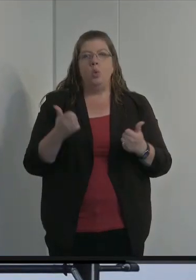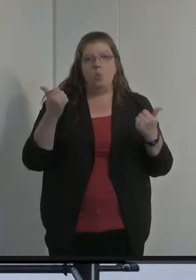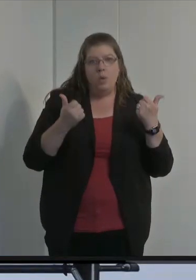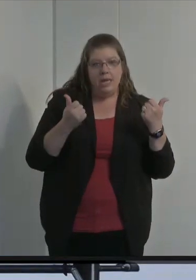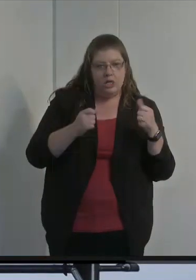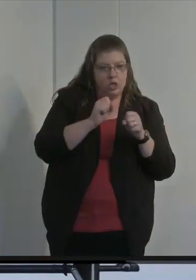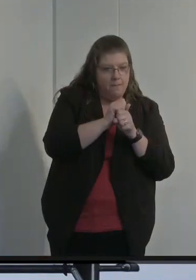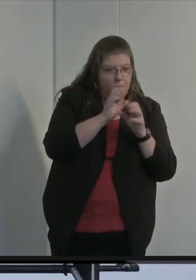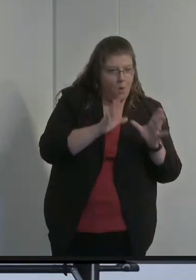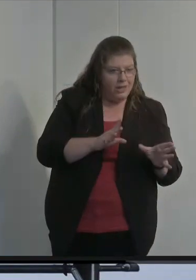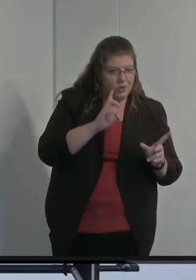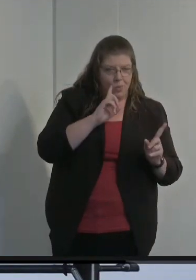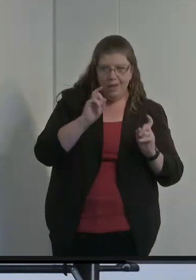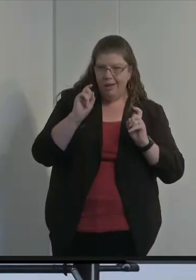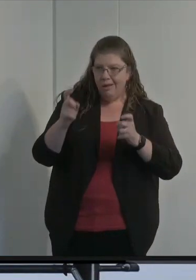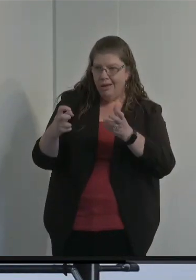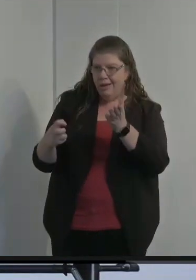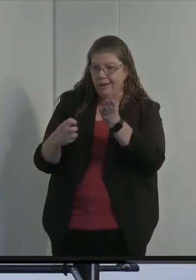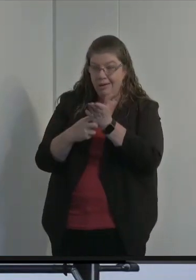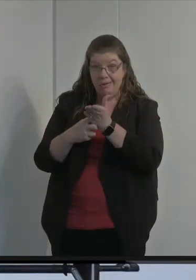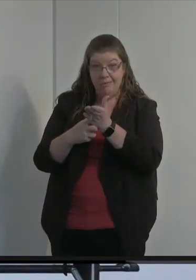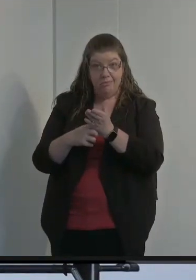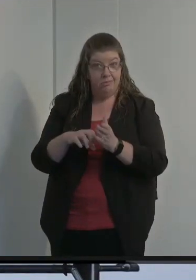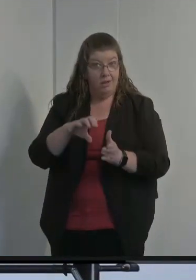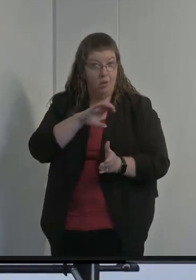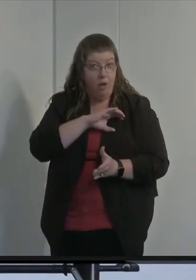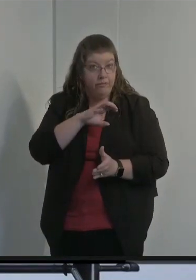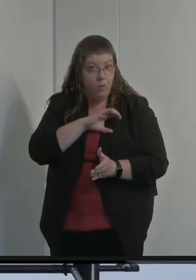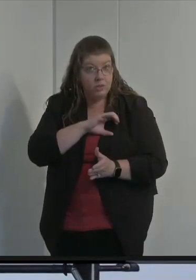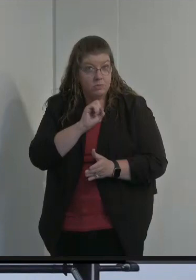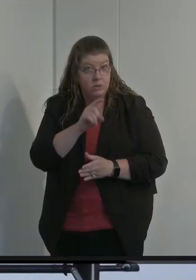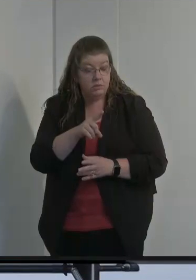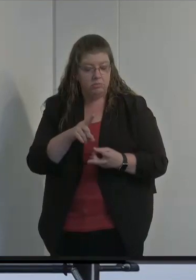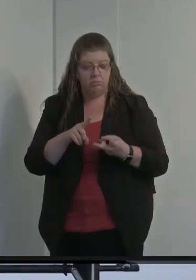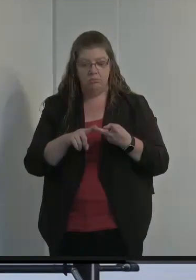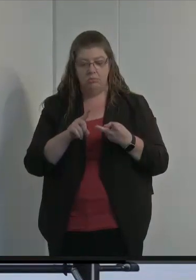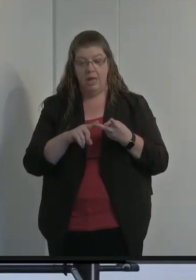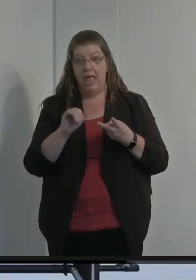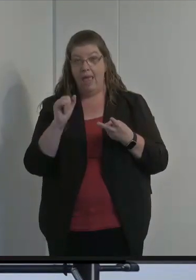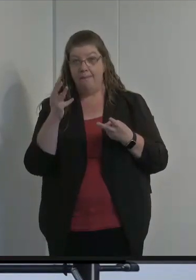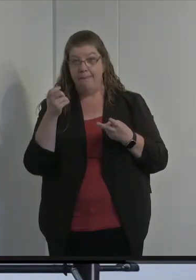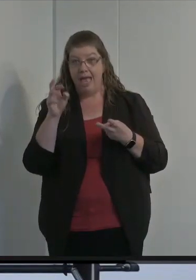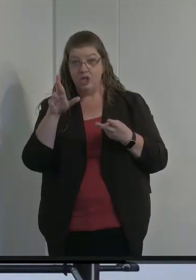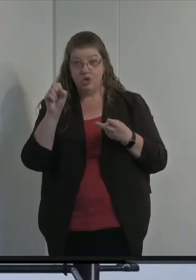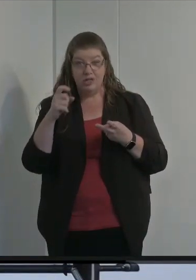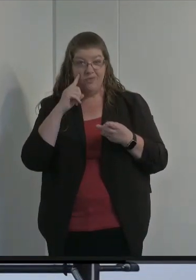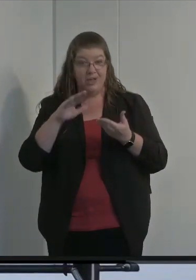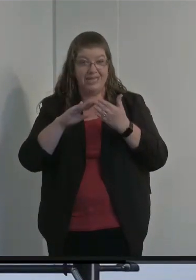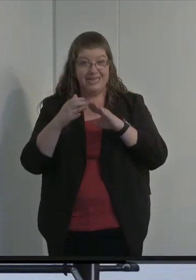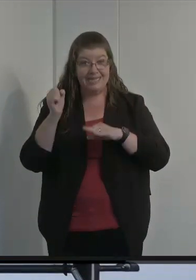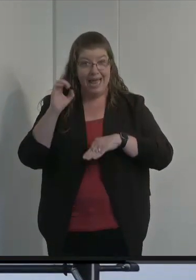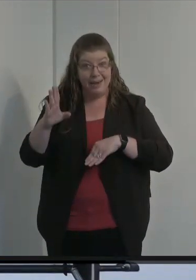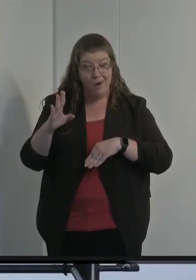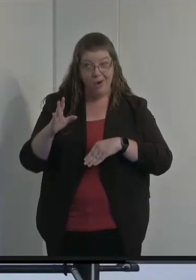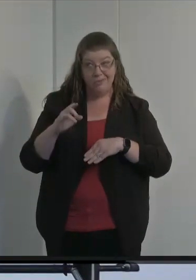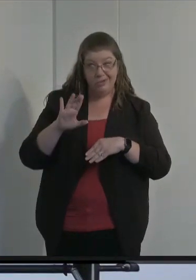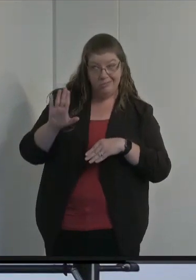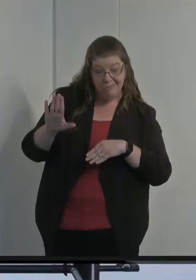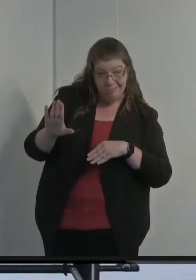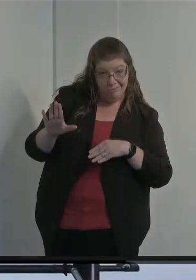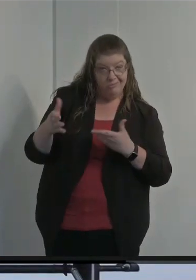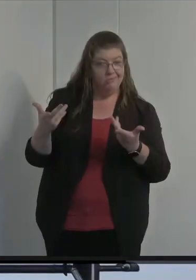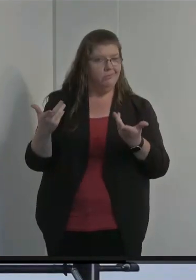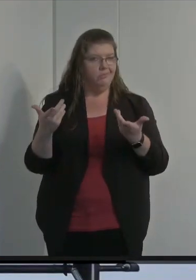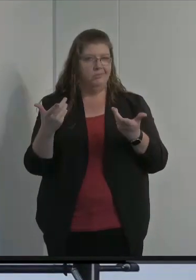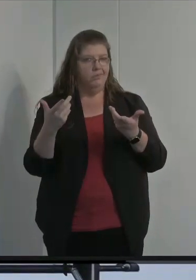employees are going to be issuing the citations. Is it going to be law enforcement? Is it going to be the ambassadors in the city of Santa Barbara's circumstances?